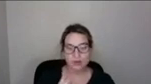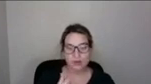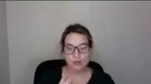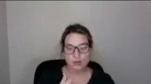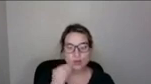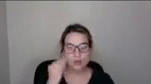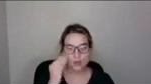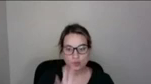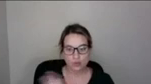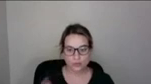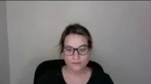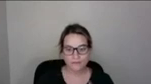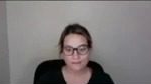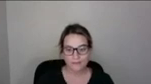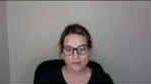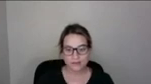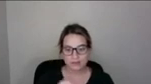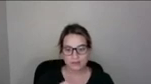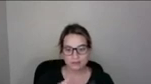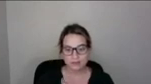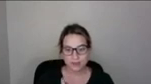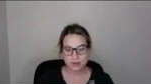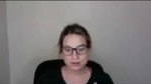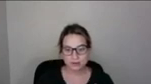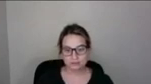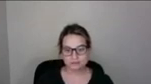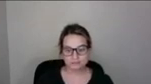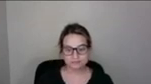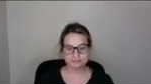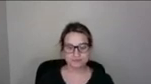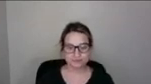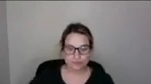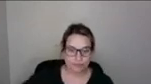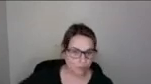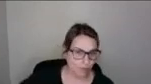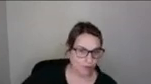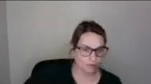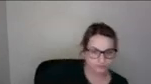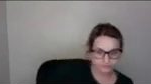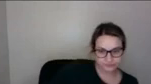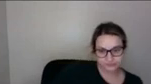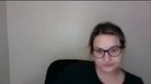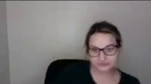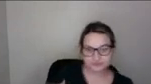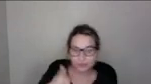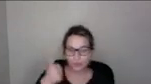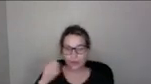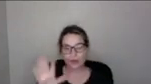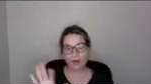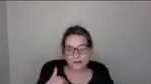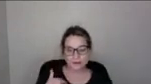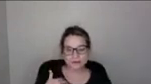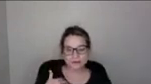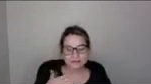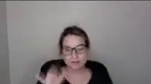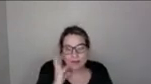buddies, friends and community, han vivido ahí y tienen la misma experiencia que yo. They have lived there and they have the same experience as